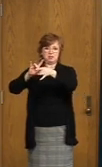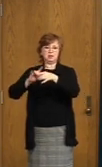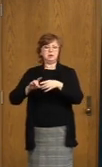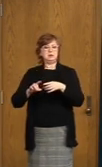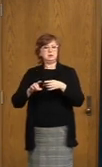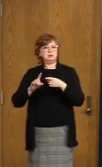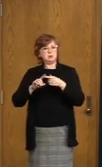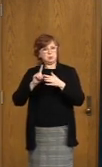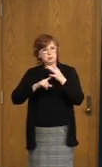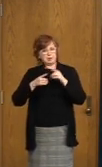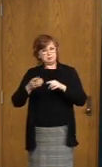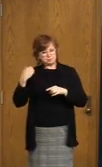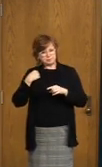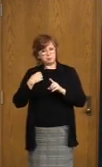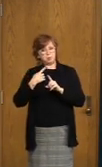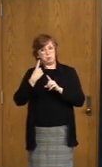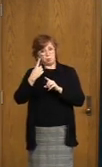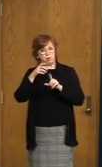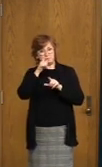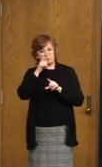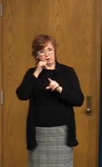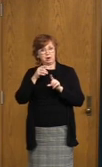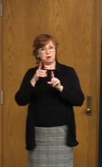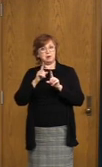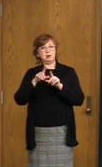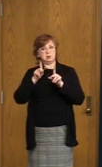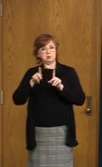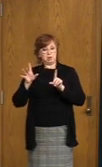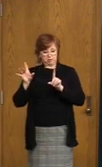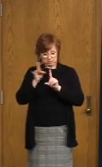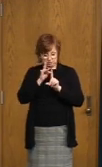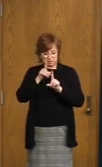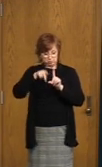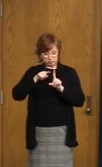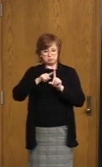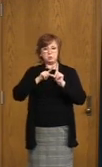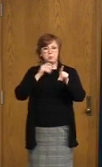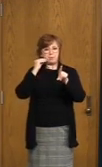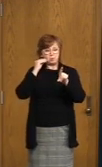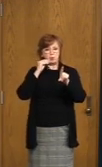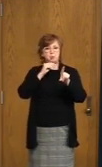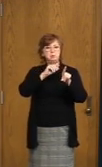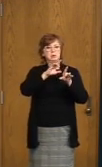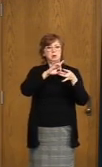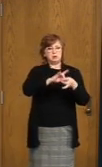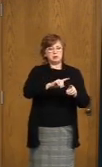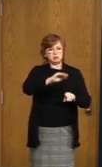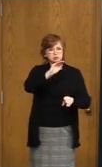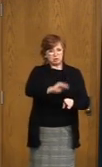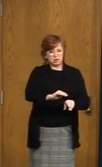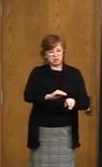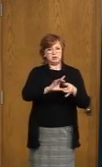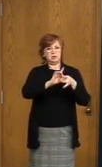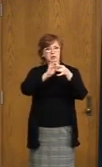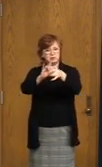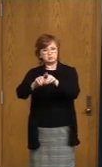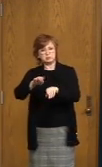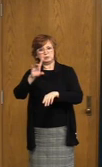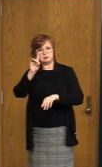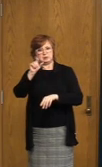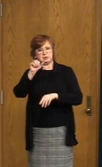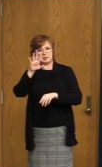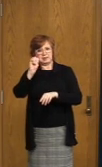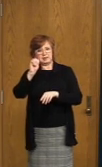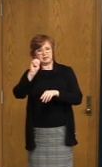daycare, schools, other workplaces, and it goes on and on. It leads to hundreds of cases. And this really